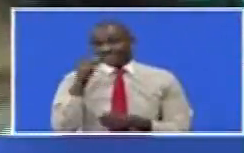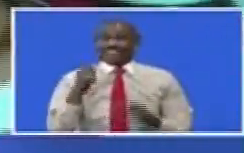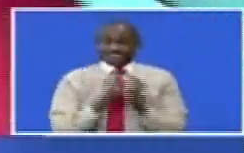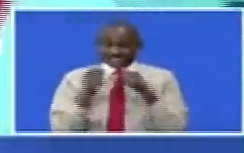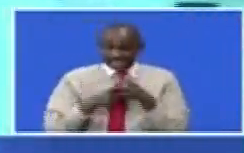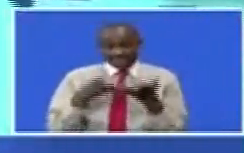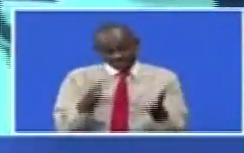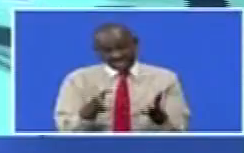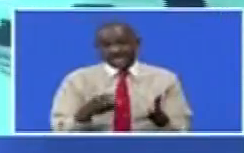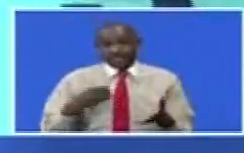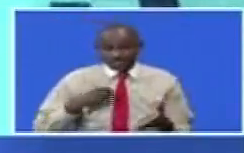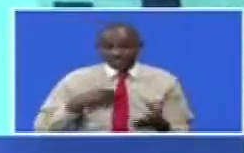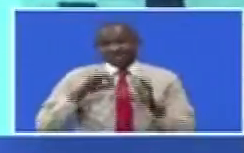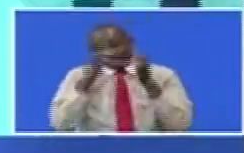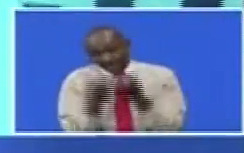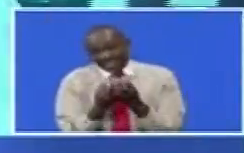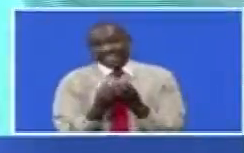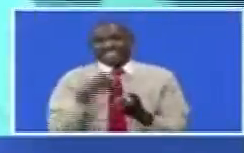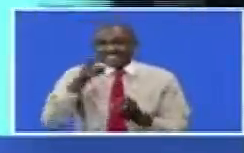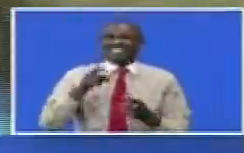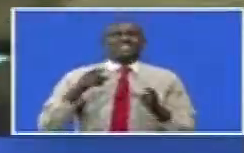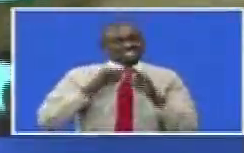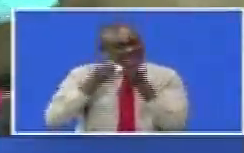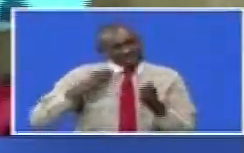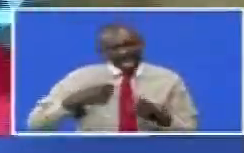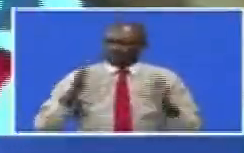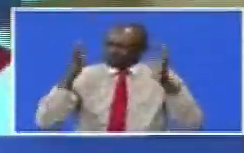year to me and to my fan air team, Crazy Team.